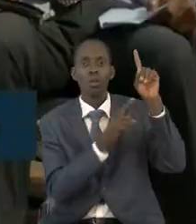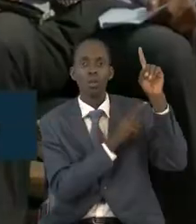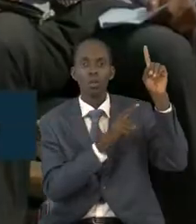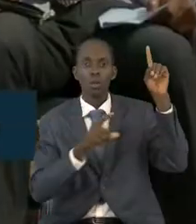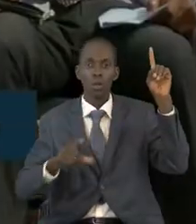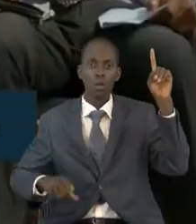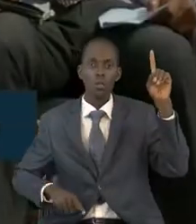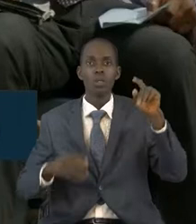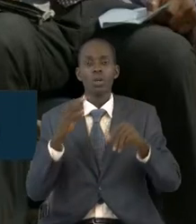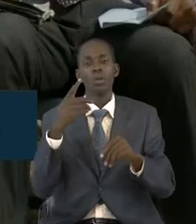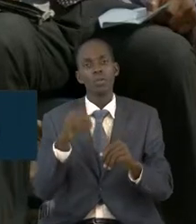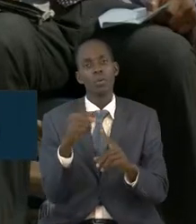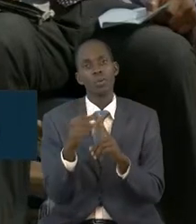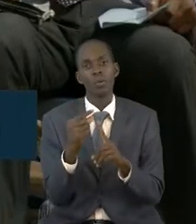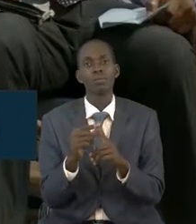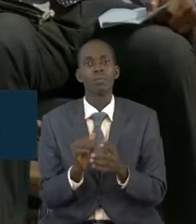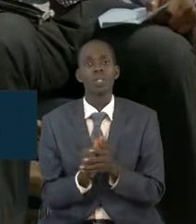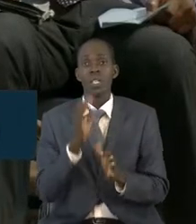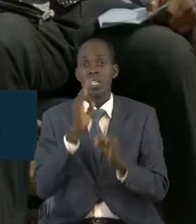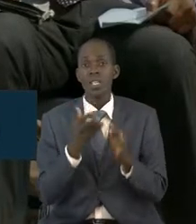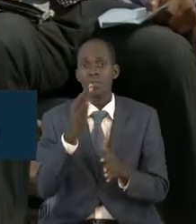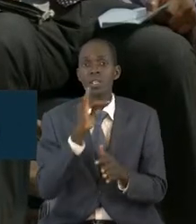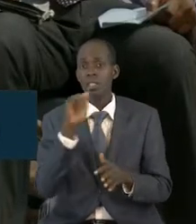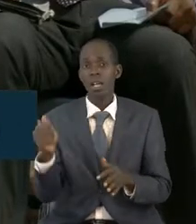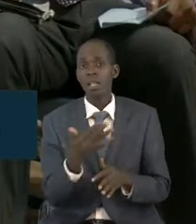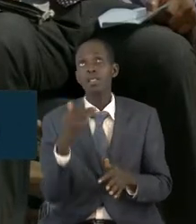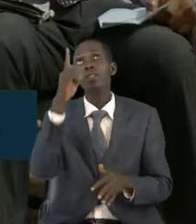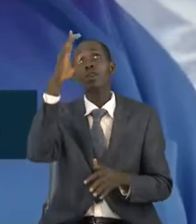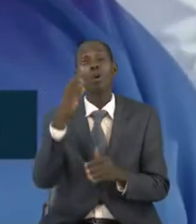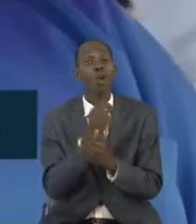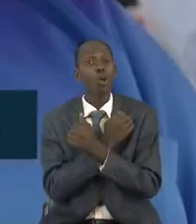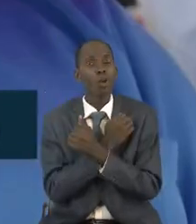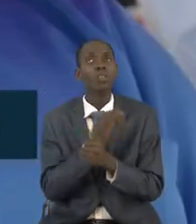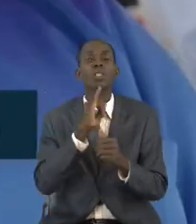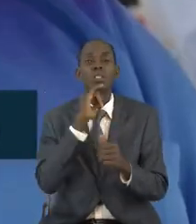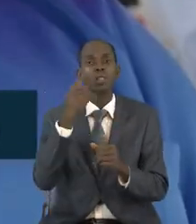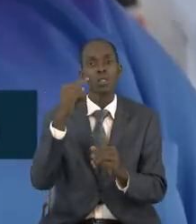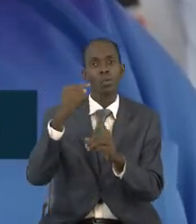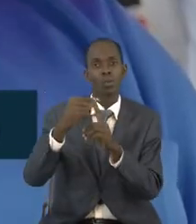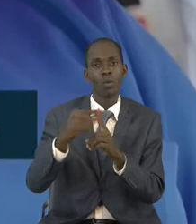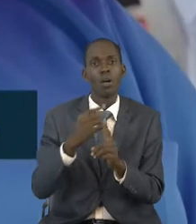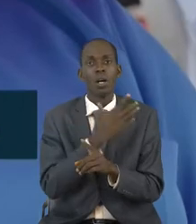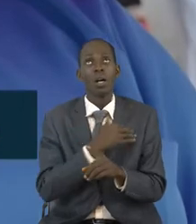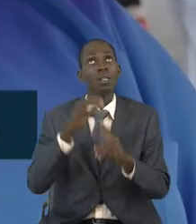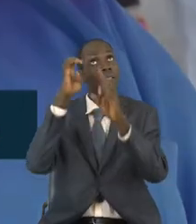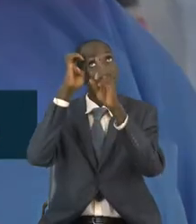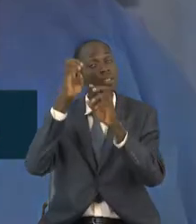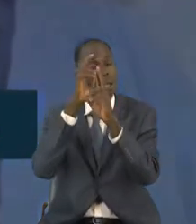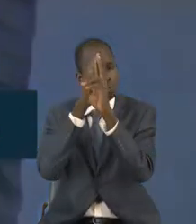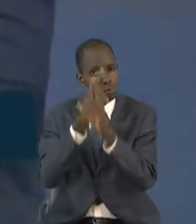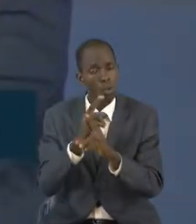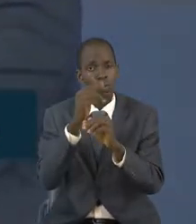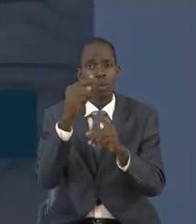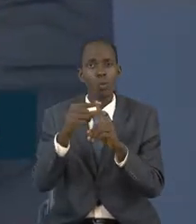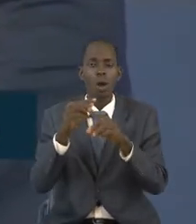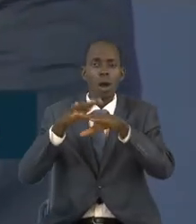Lord of the word. If there's anything God loves, he loves the word. And he exalts the word above his